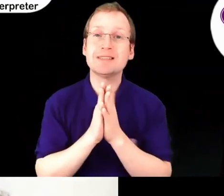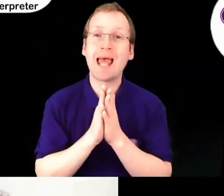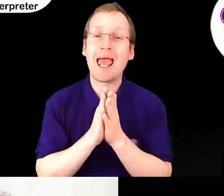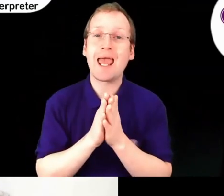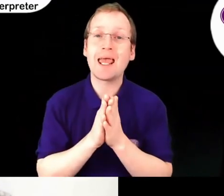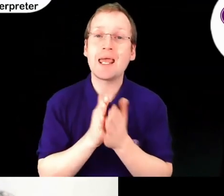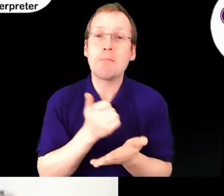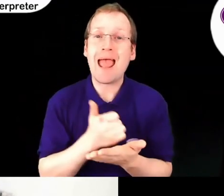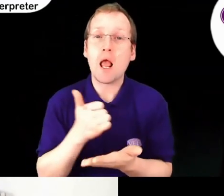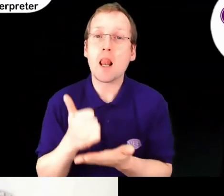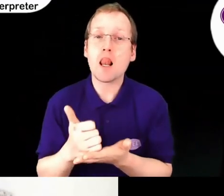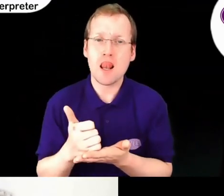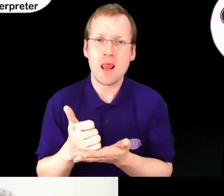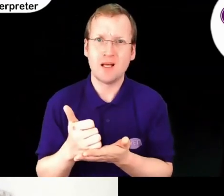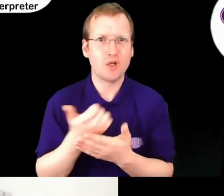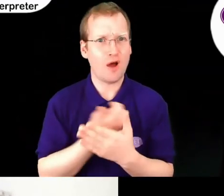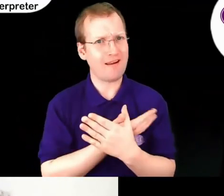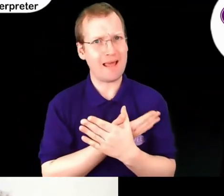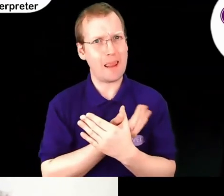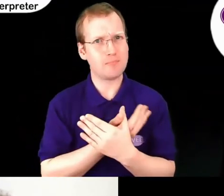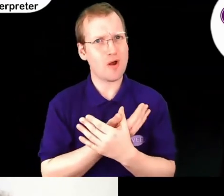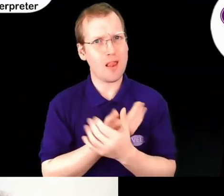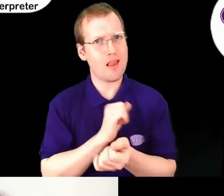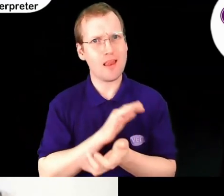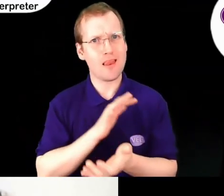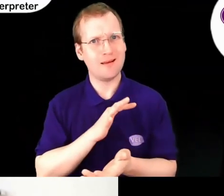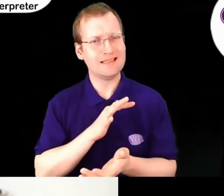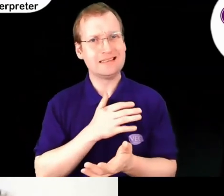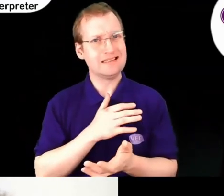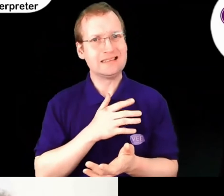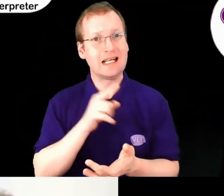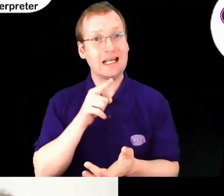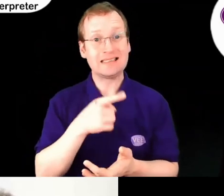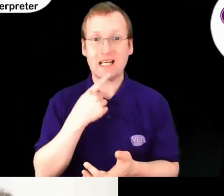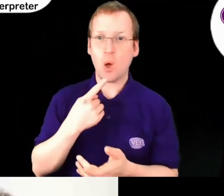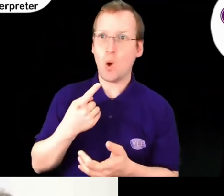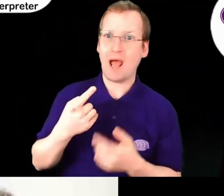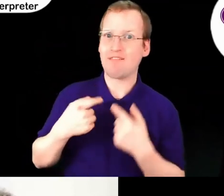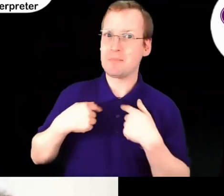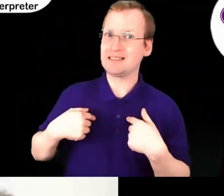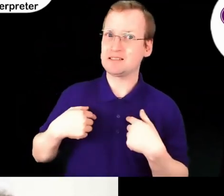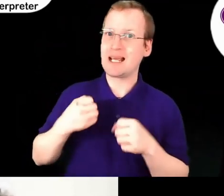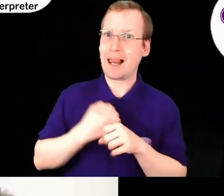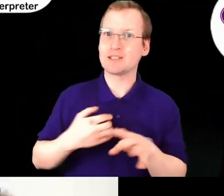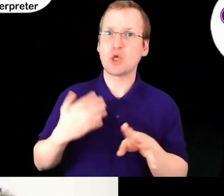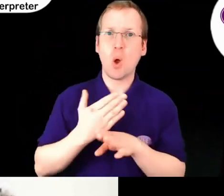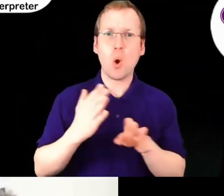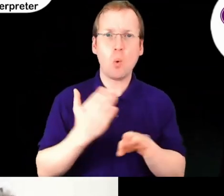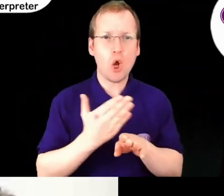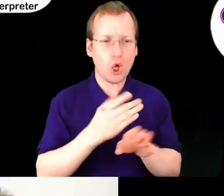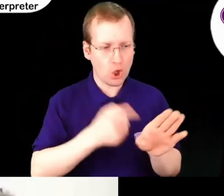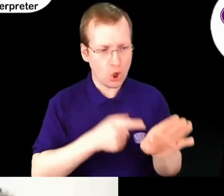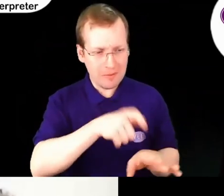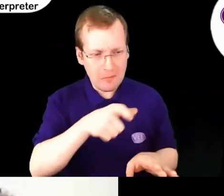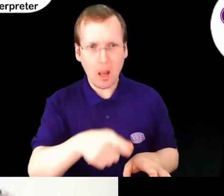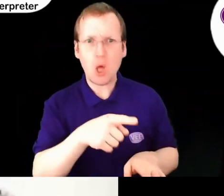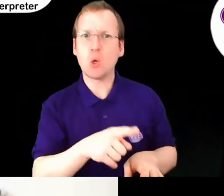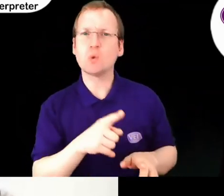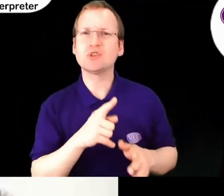know, which is not perhaps the most liberal of newspapers, and told them there was a minister in Glasgow working with young people who was in a